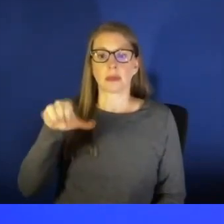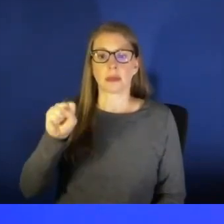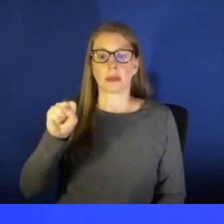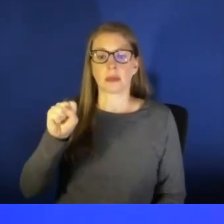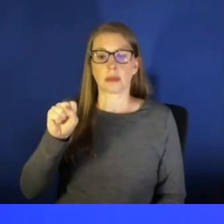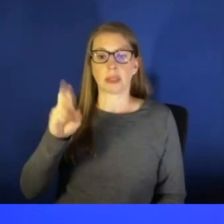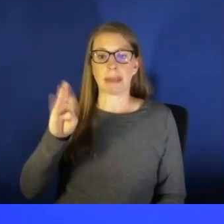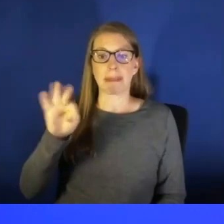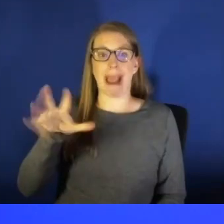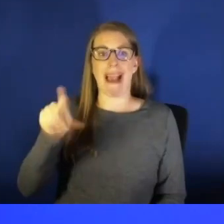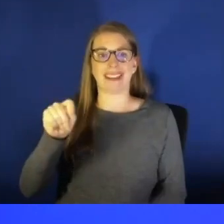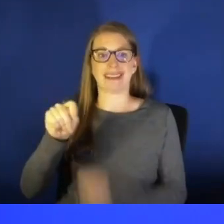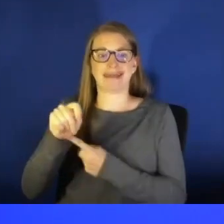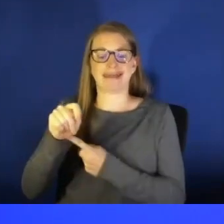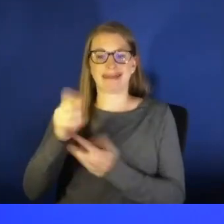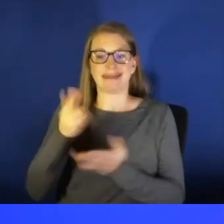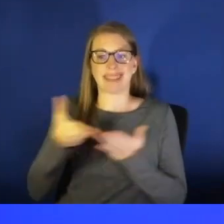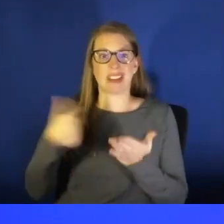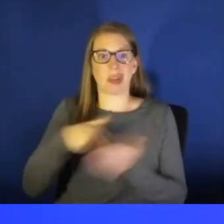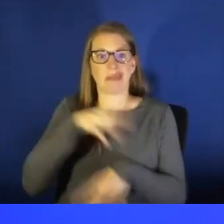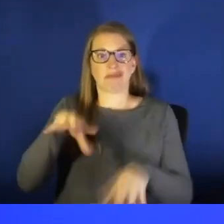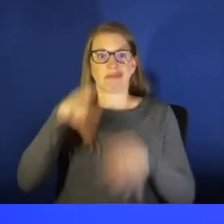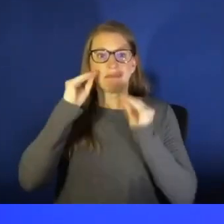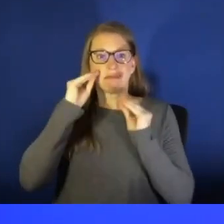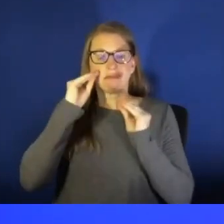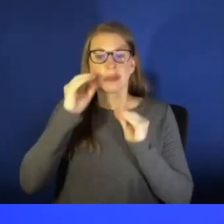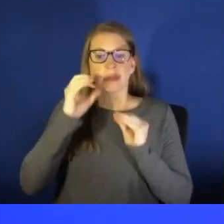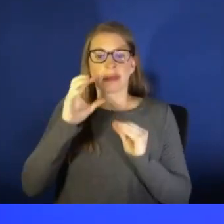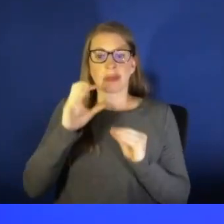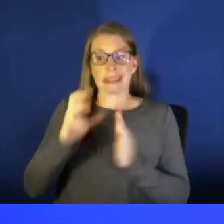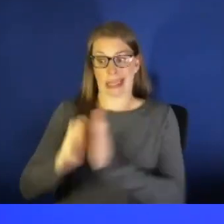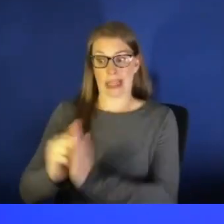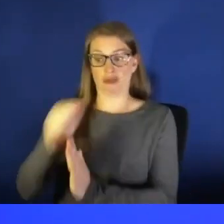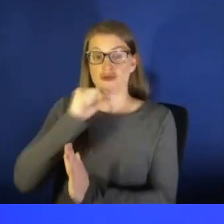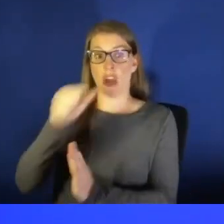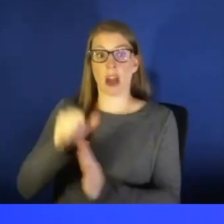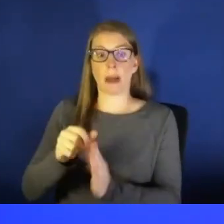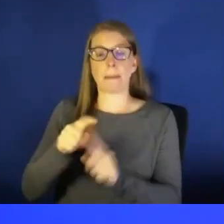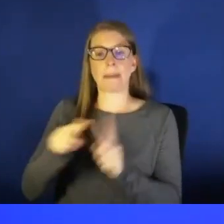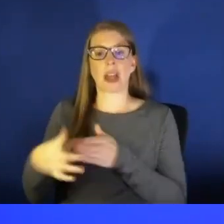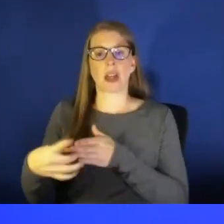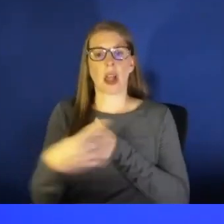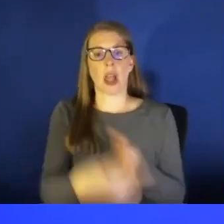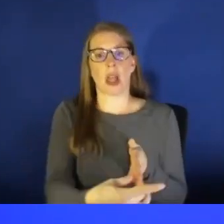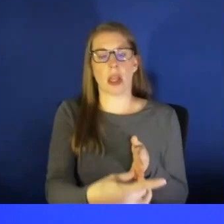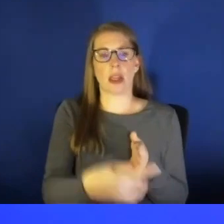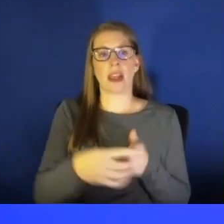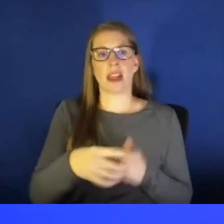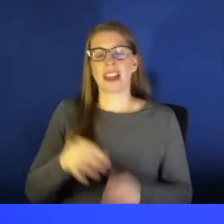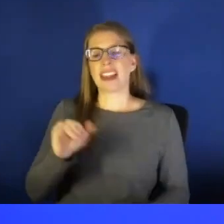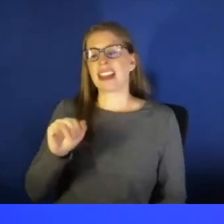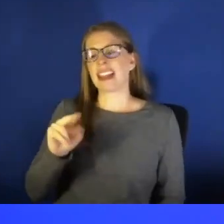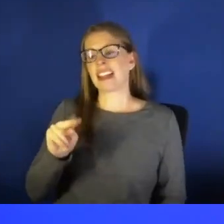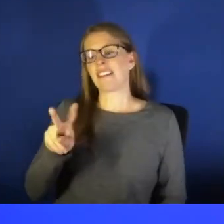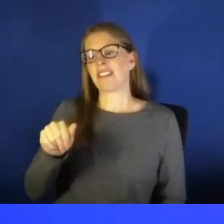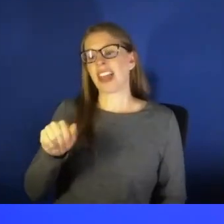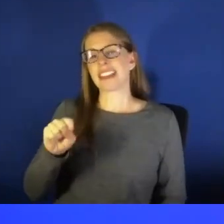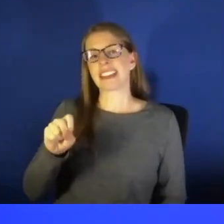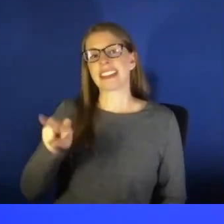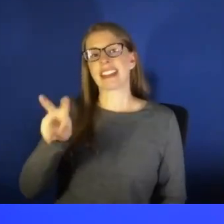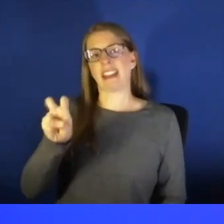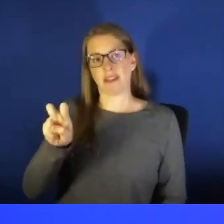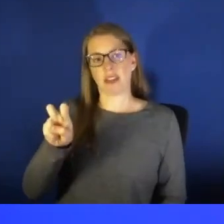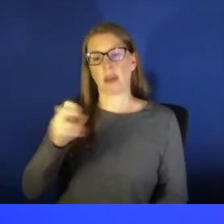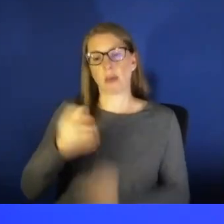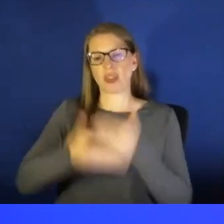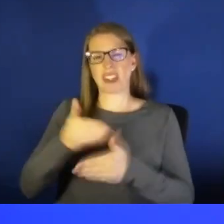you're at risk for finding things that are not cancer that lead to invasive procedures and such. And this is why it's really important to